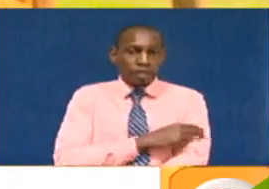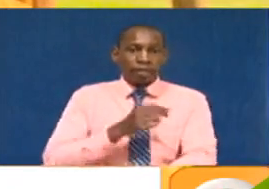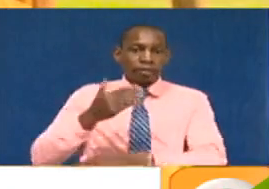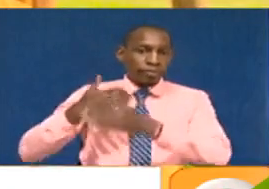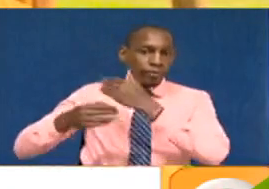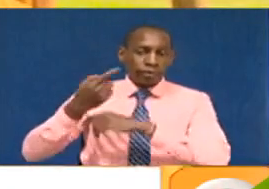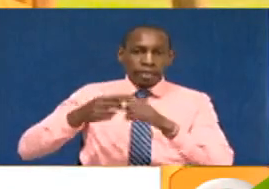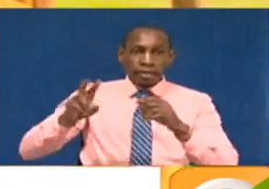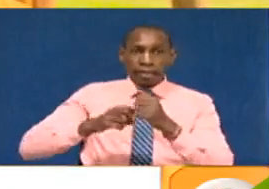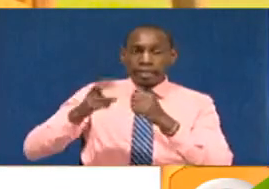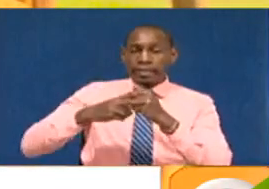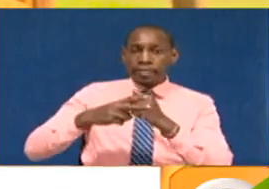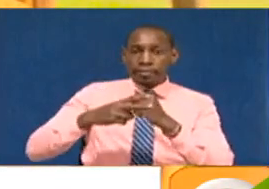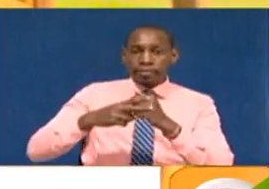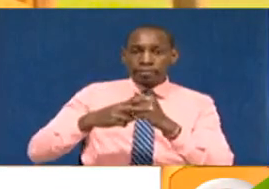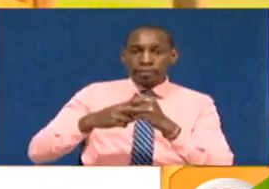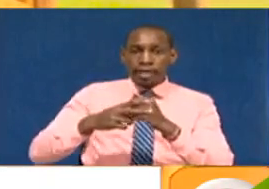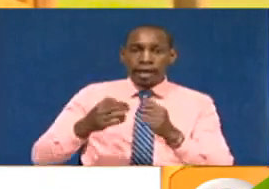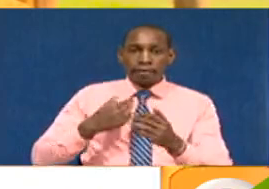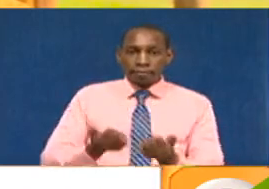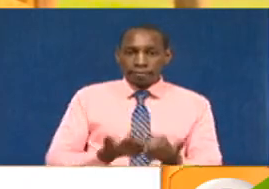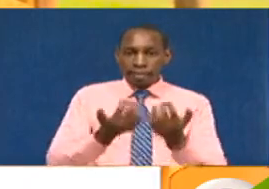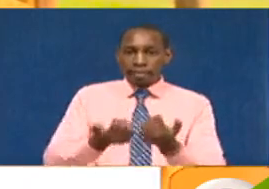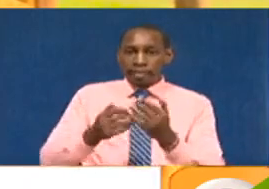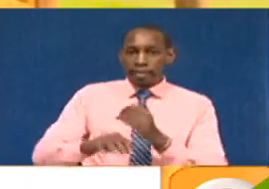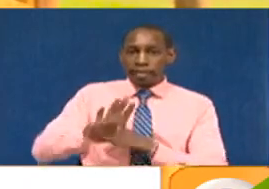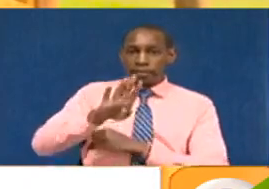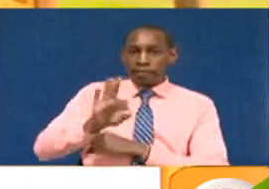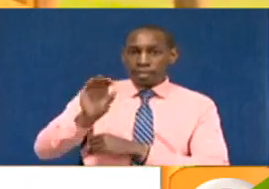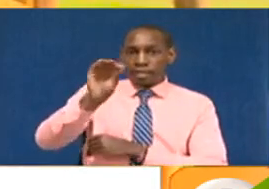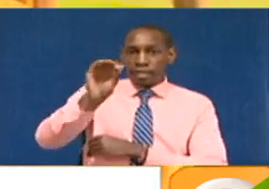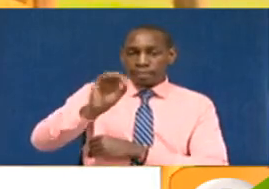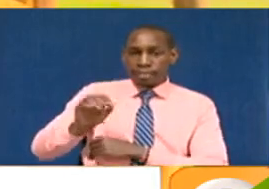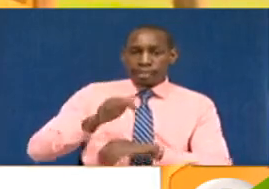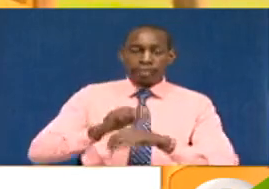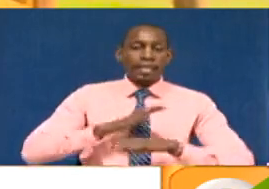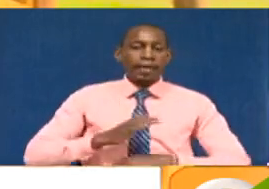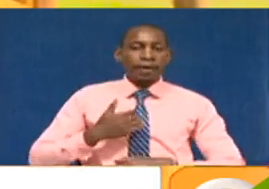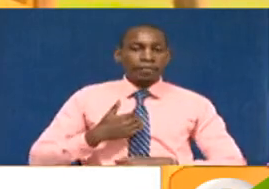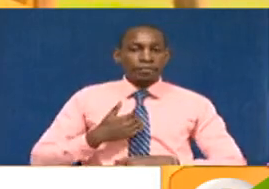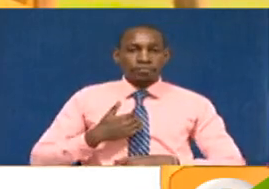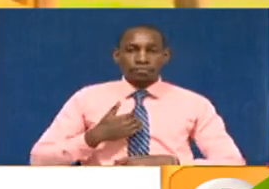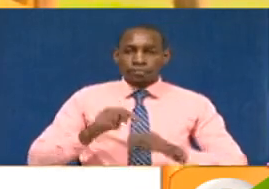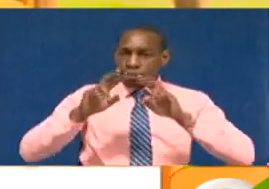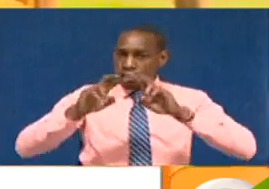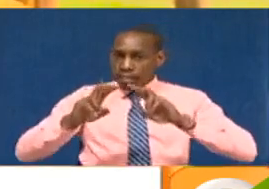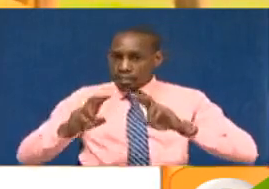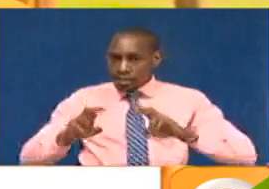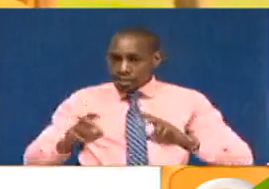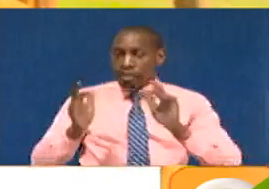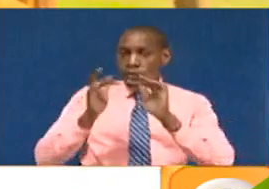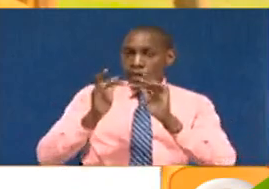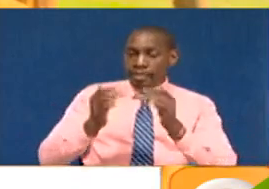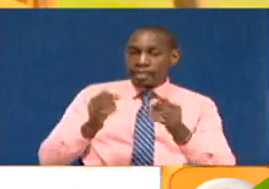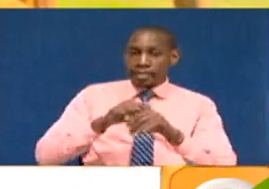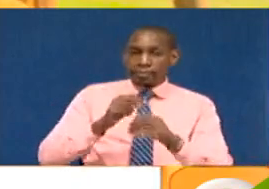back in 2017. I got some burns, around 43%. So I had ample time to do all my research. And